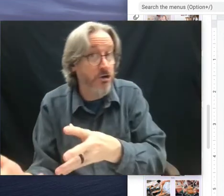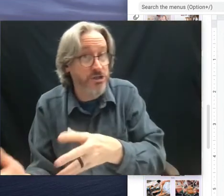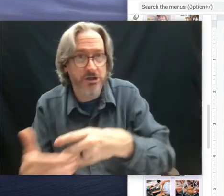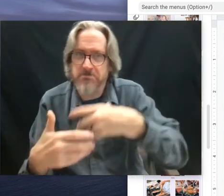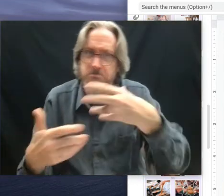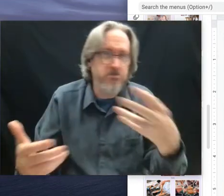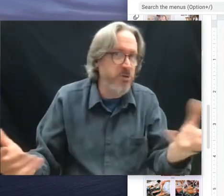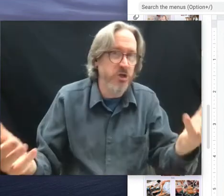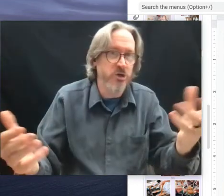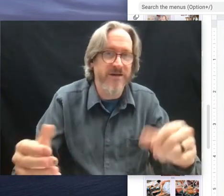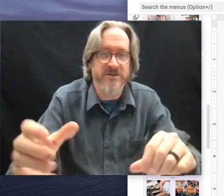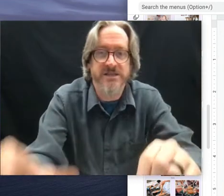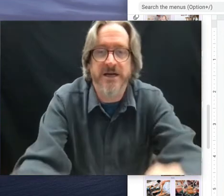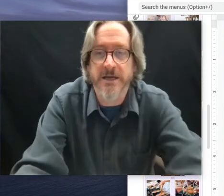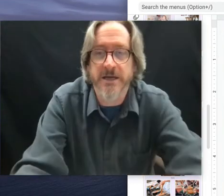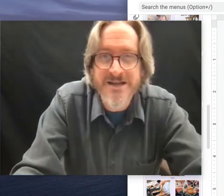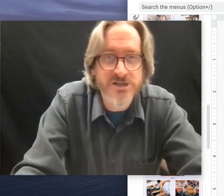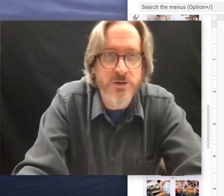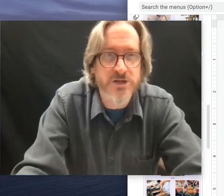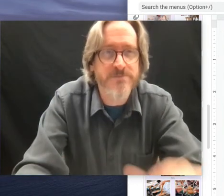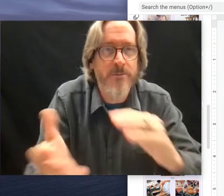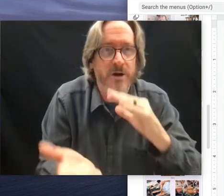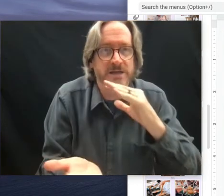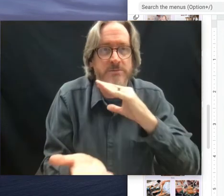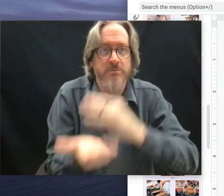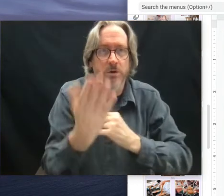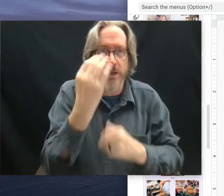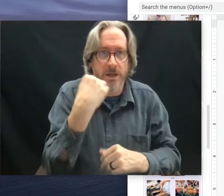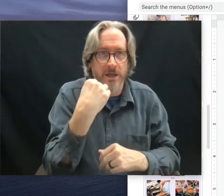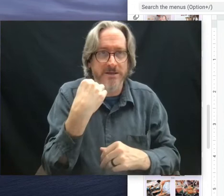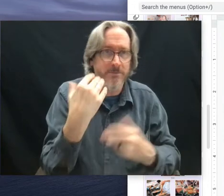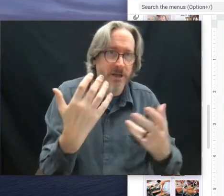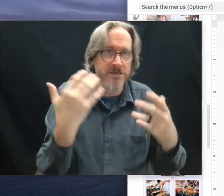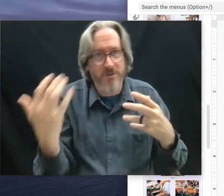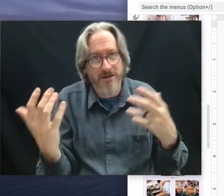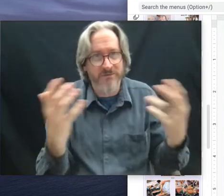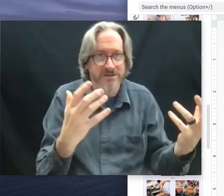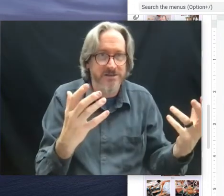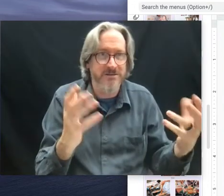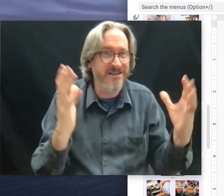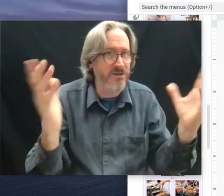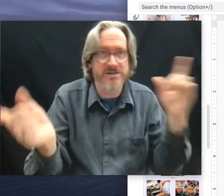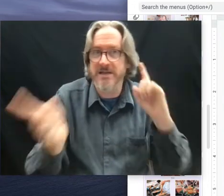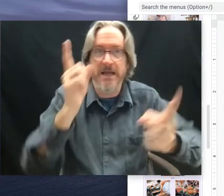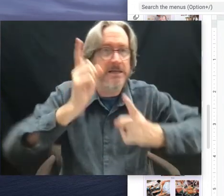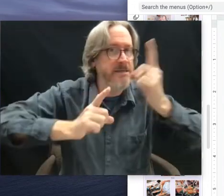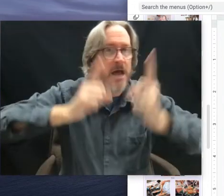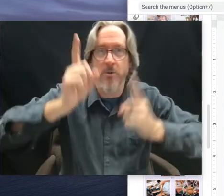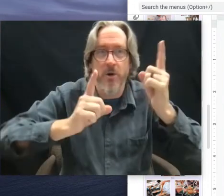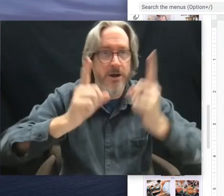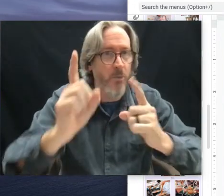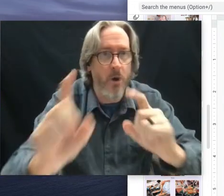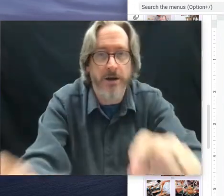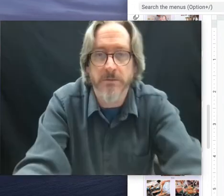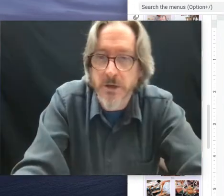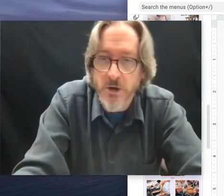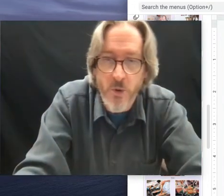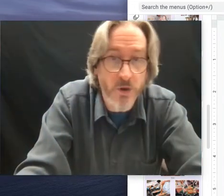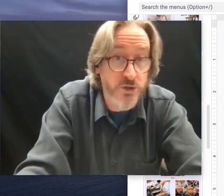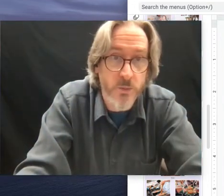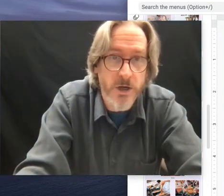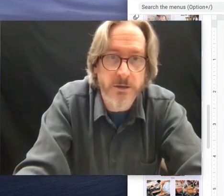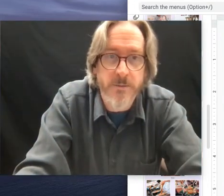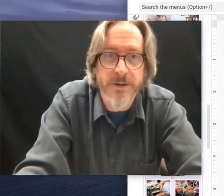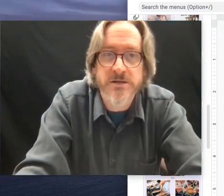it's understood, you don't have to sign it. So don't just memorize morning eat means breakfast. It's not a one-on-one